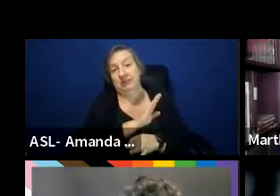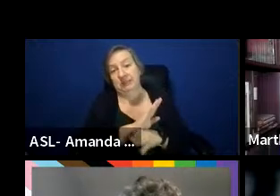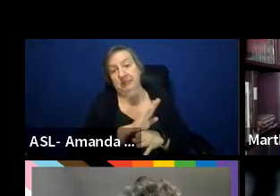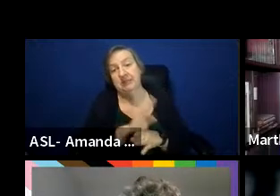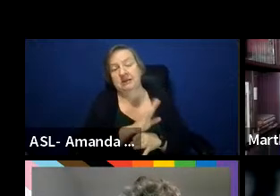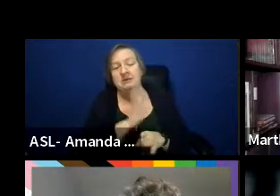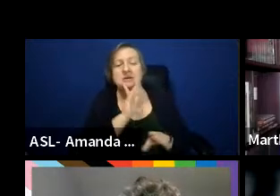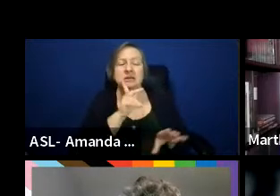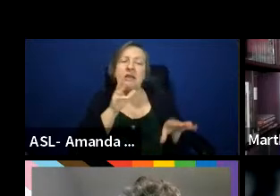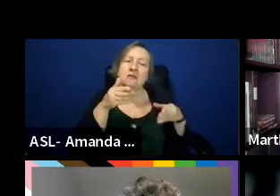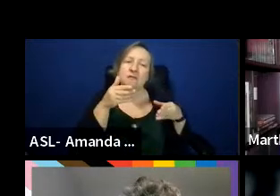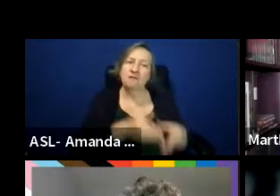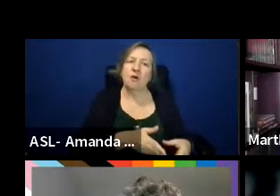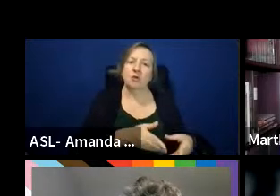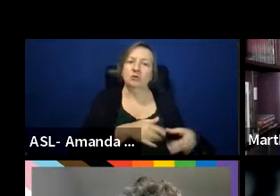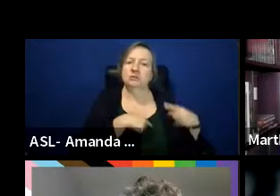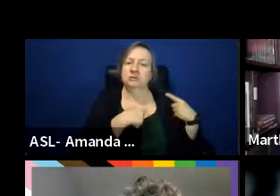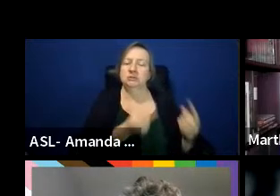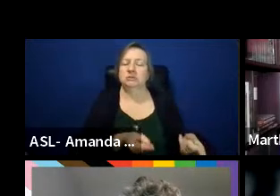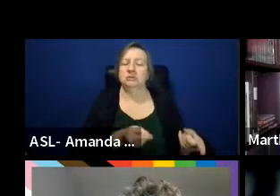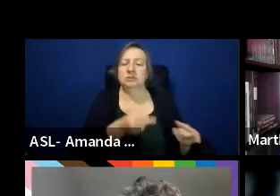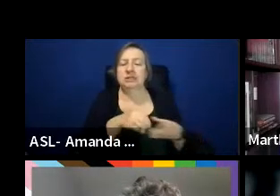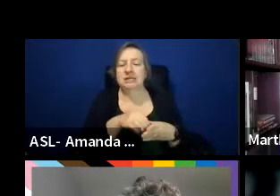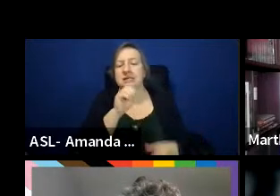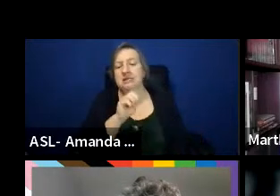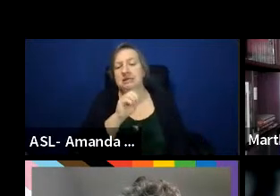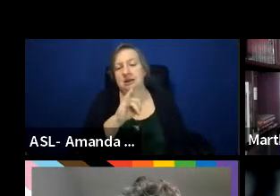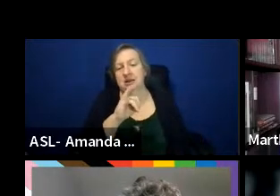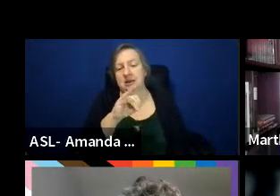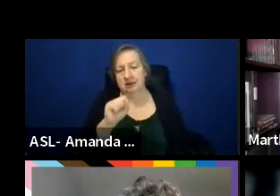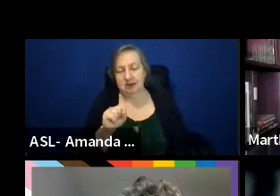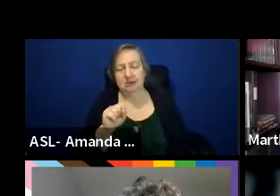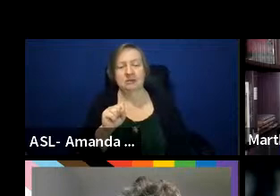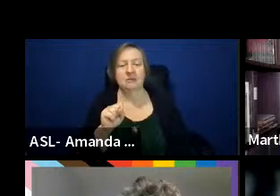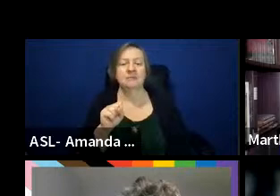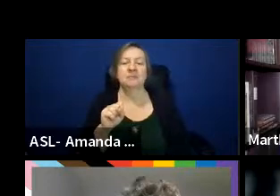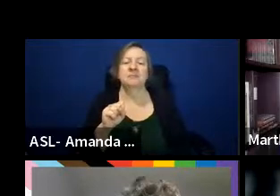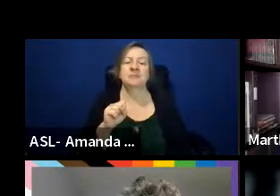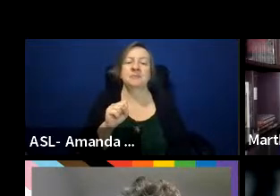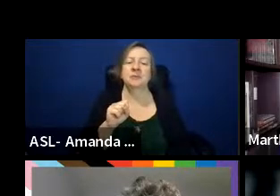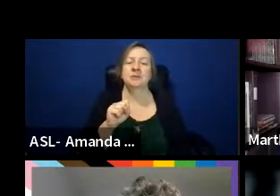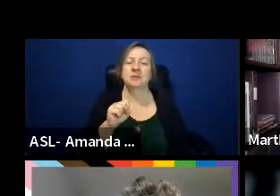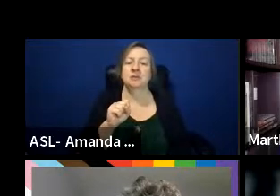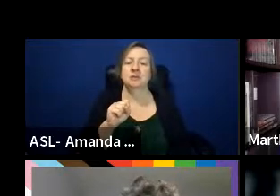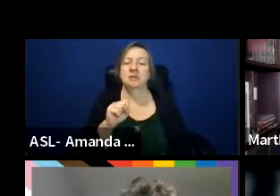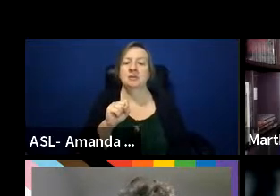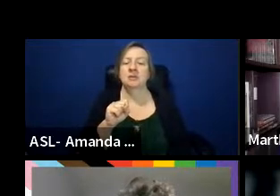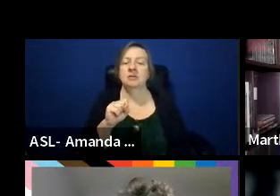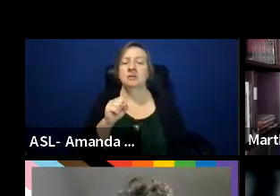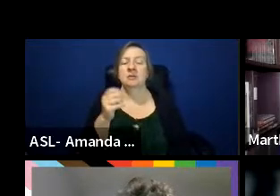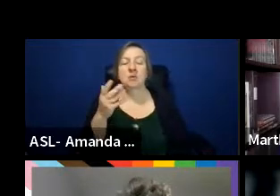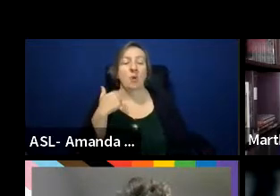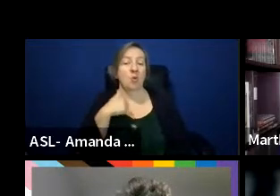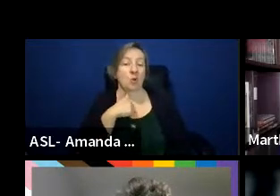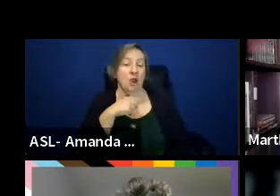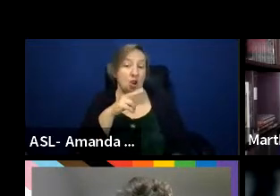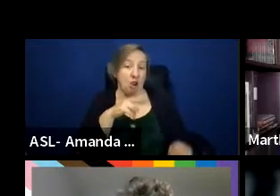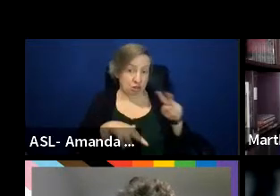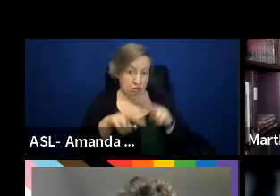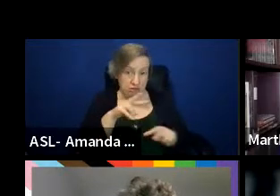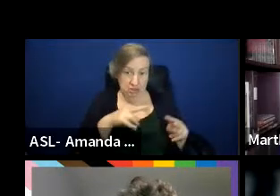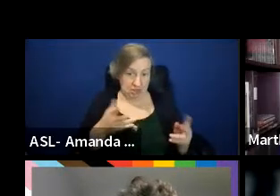a focus that we've had in the EIS. And so what we're looking at really